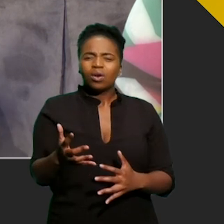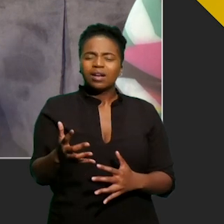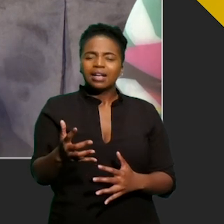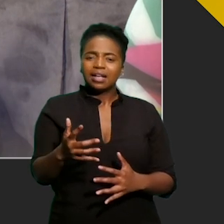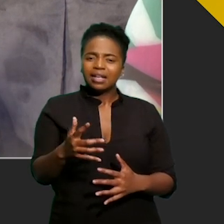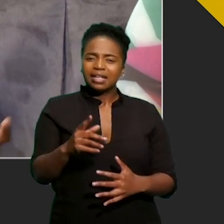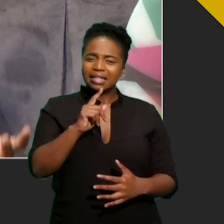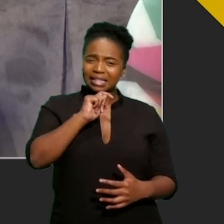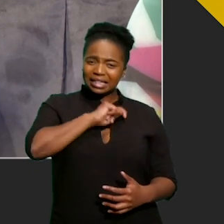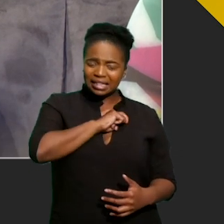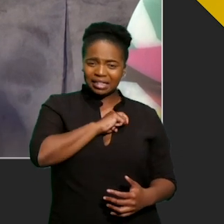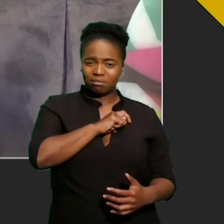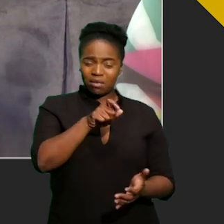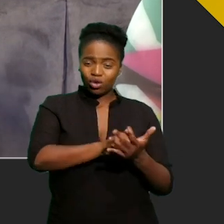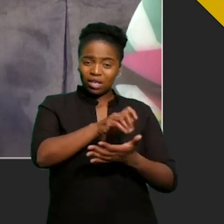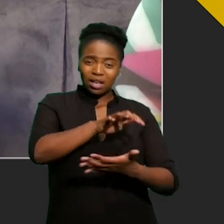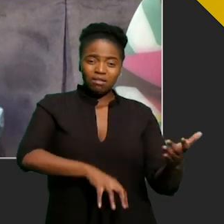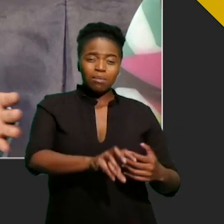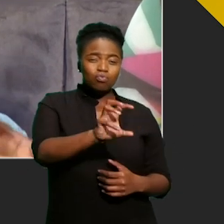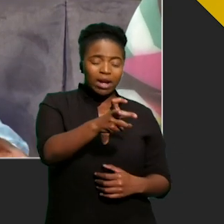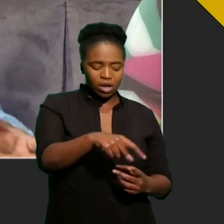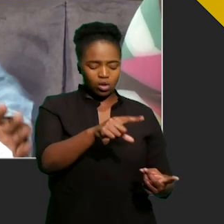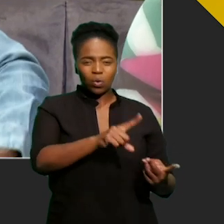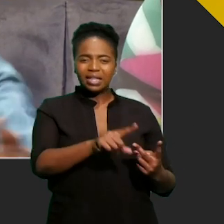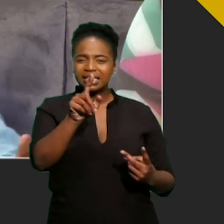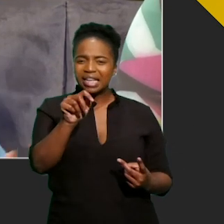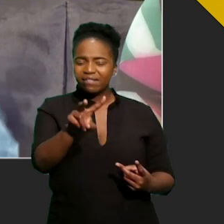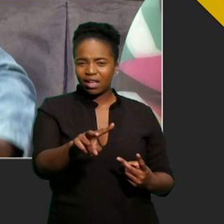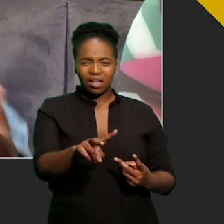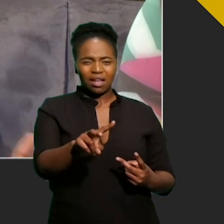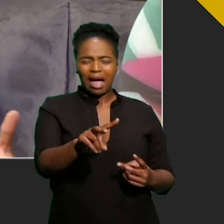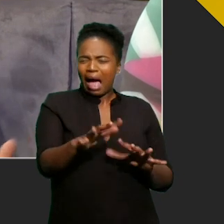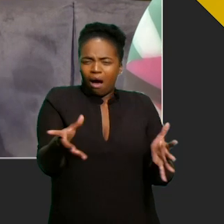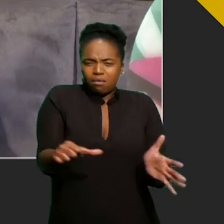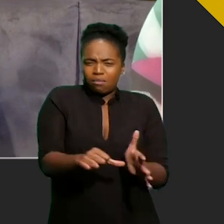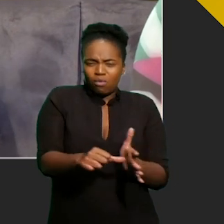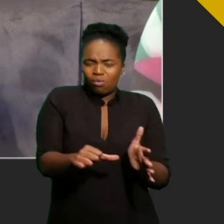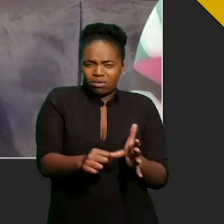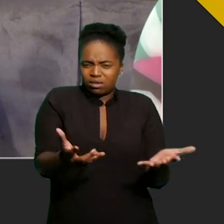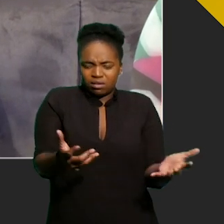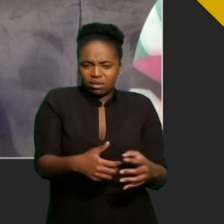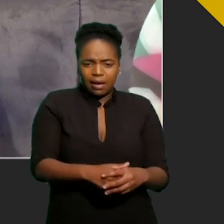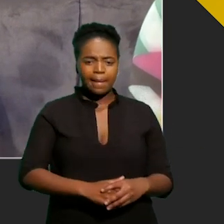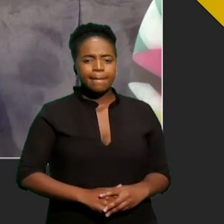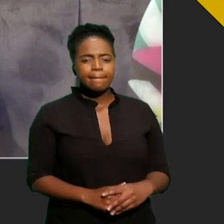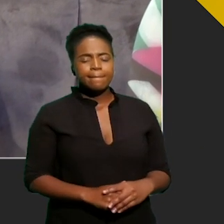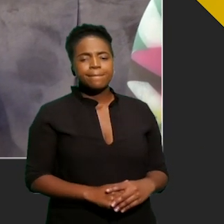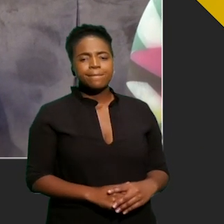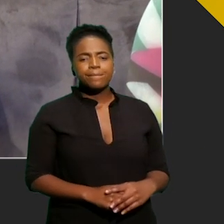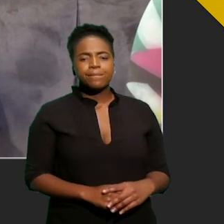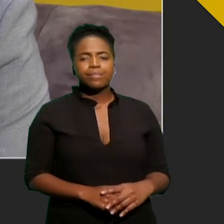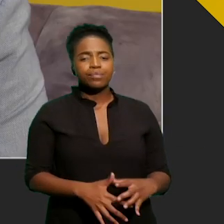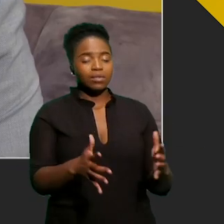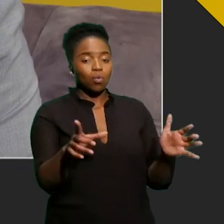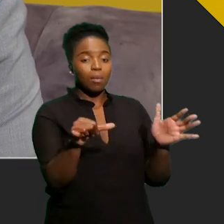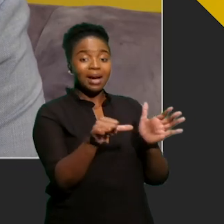ngokuthembeka kwe-entertainment, from radio, from TV, from media as a whole. How important is it in society? Yeah. Look, it's